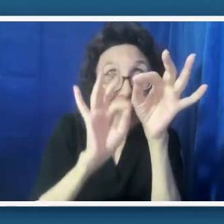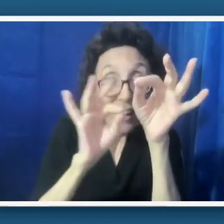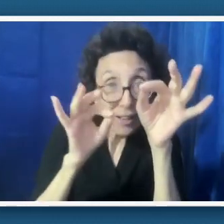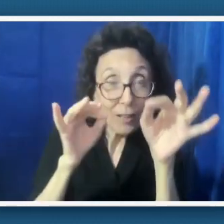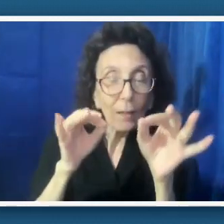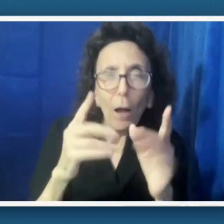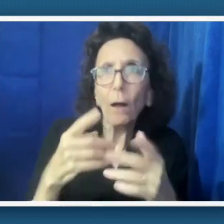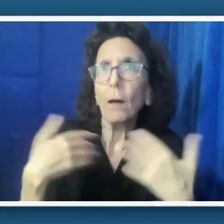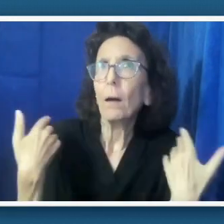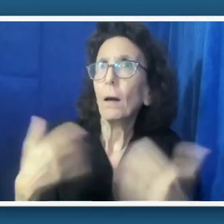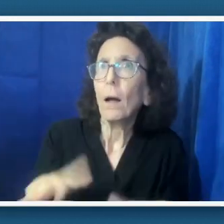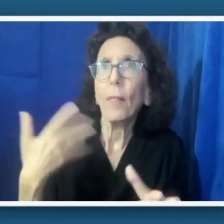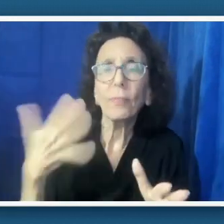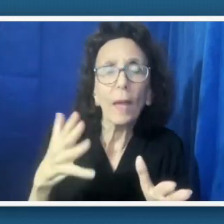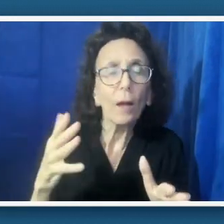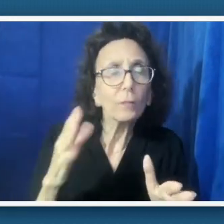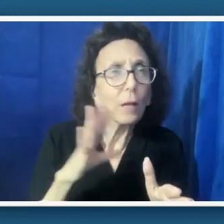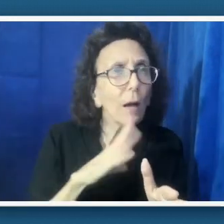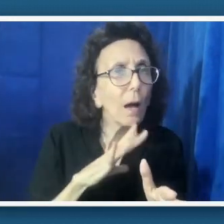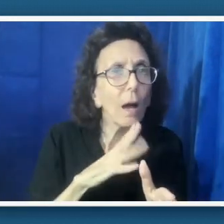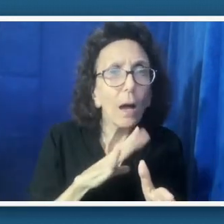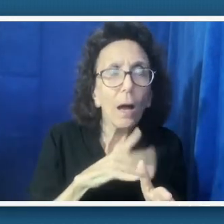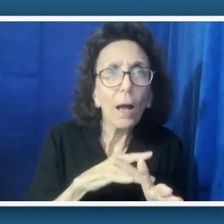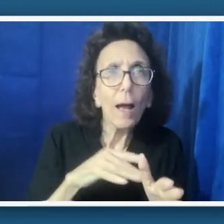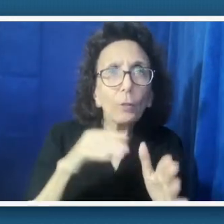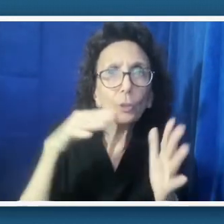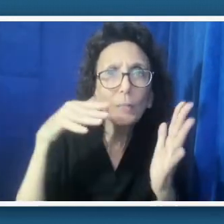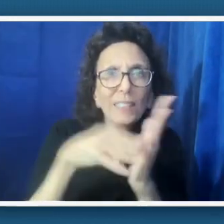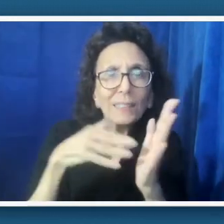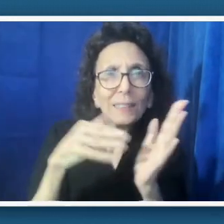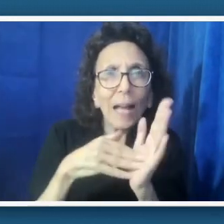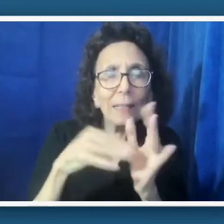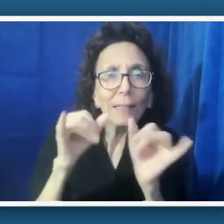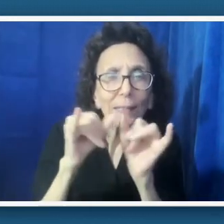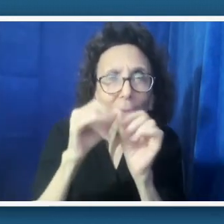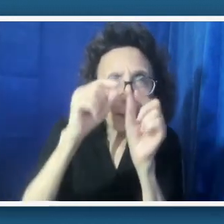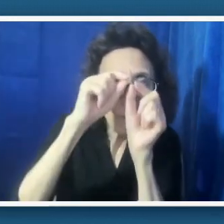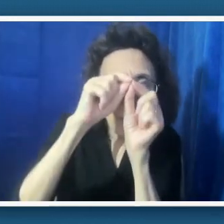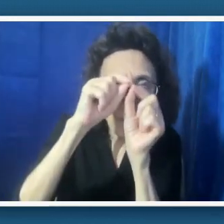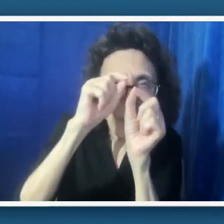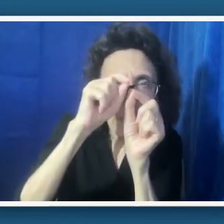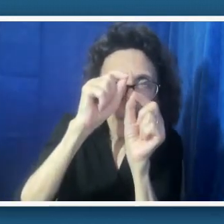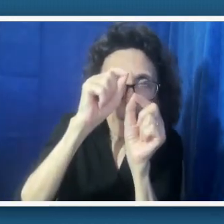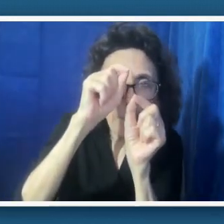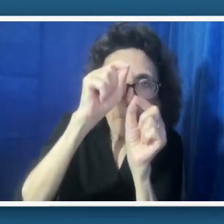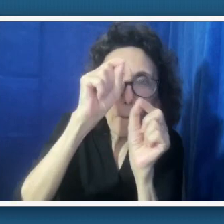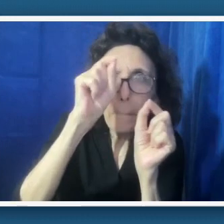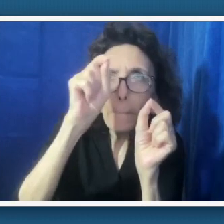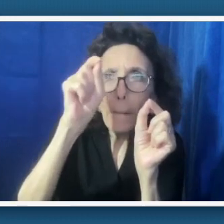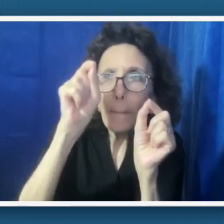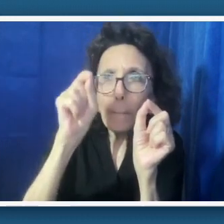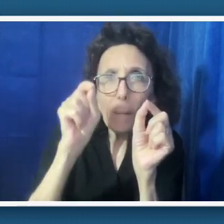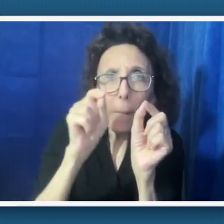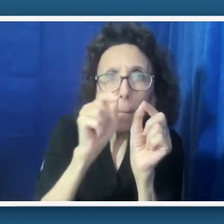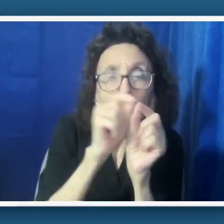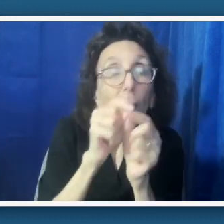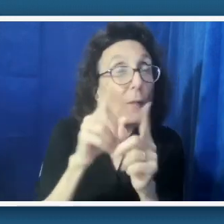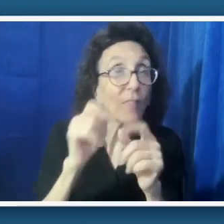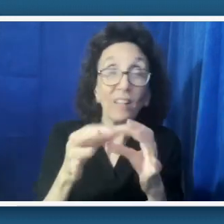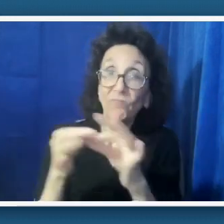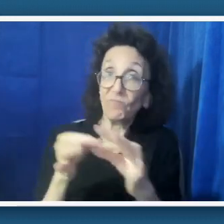whole subworld on studying perforation sizes. And so that can be certainly used for some math work as